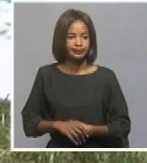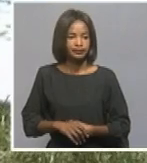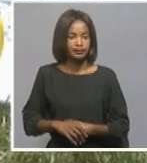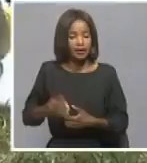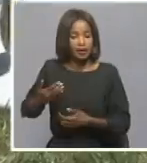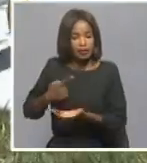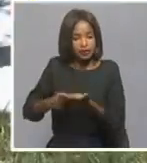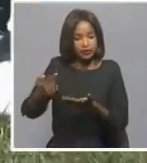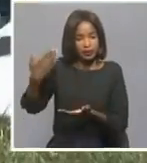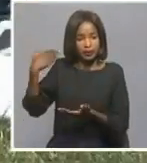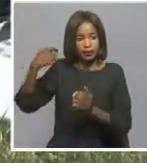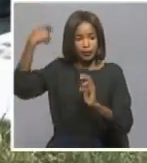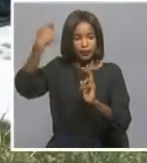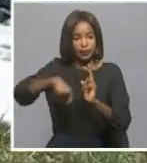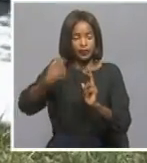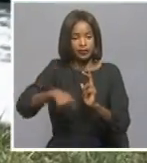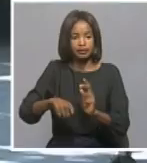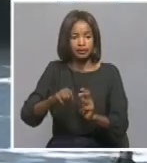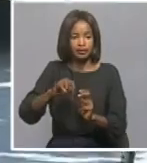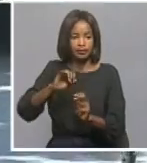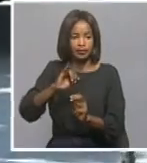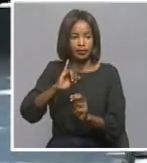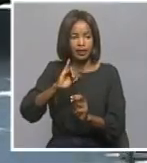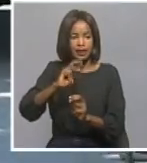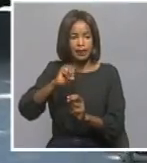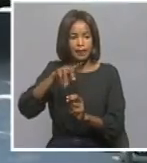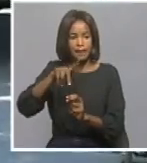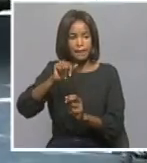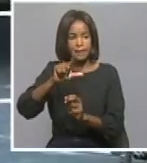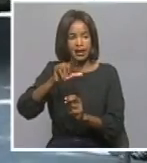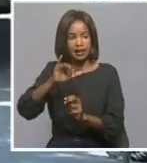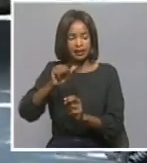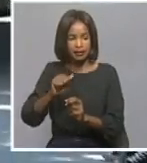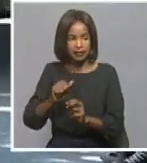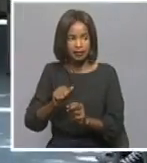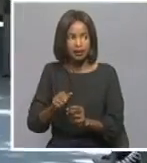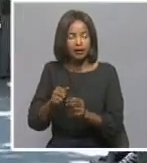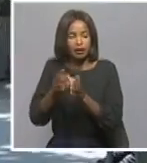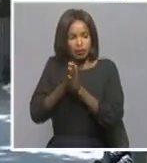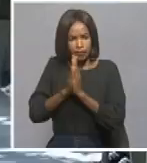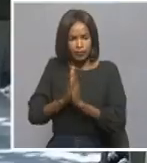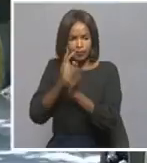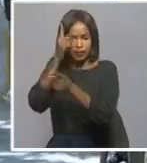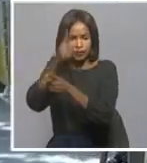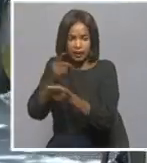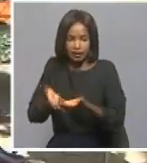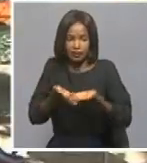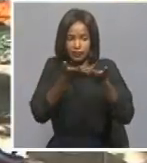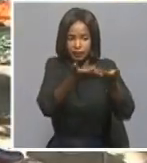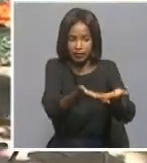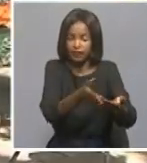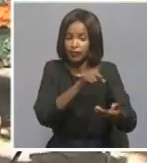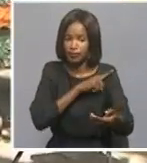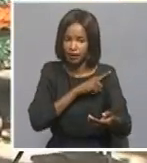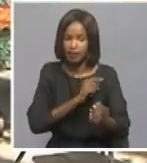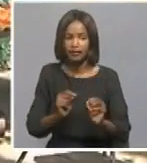Earlier in the week, the chairperson of Impalila Village Development Committee, Brian Kalonda, appealed for government assistance in